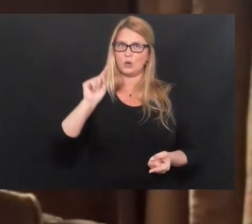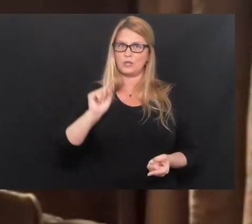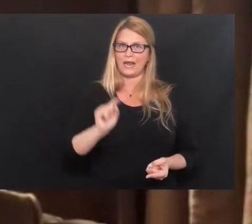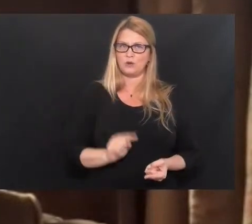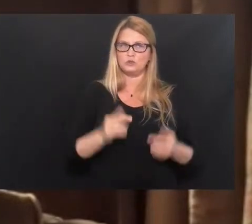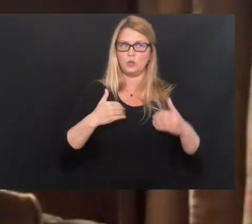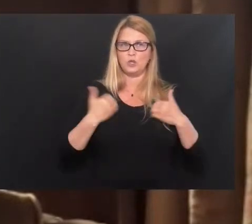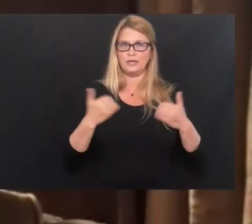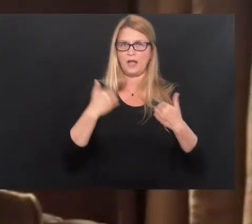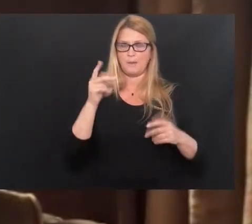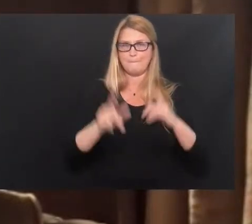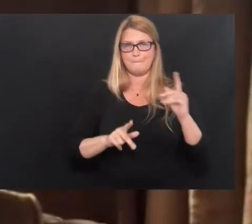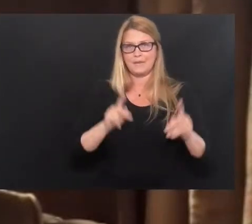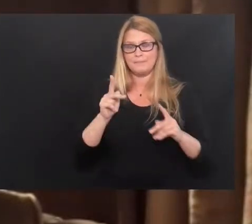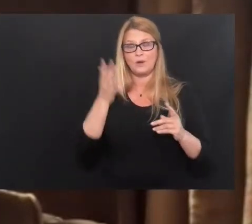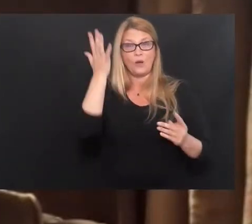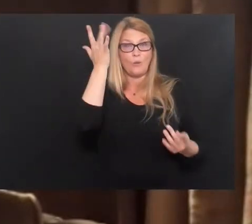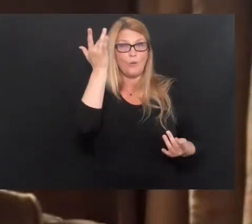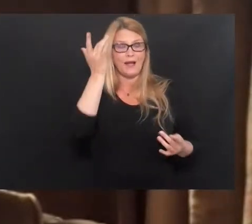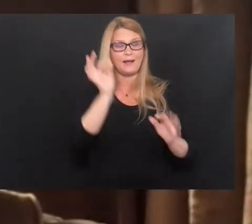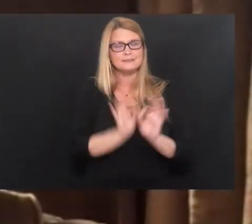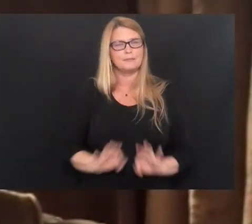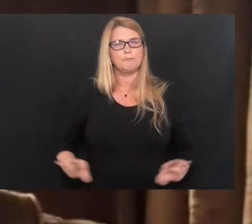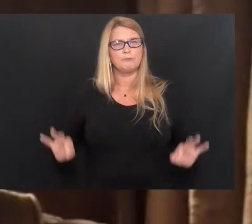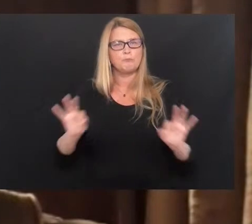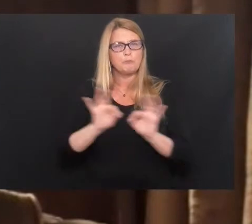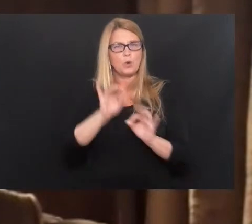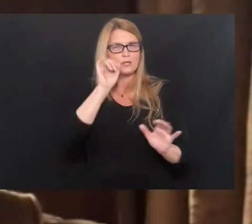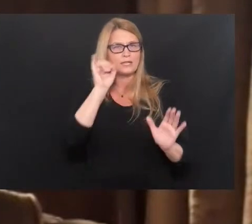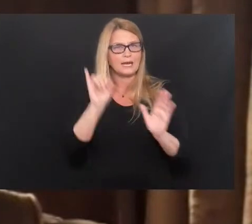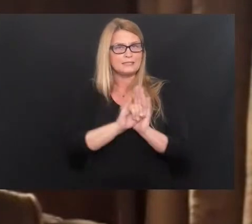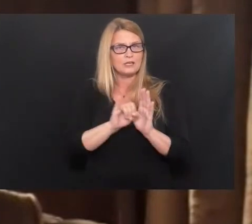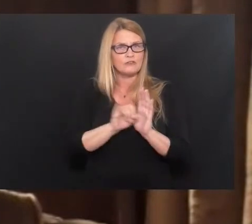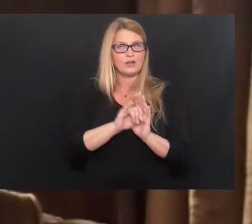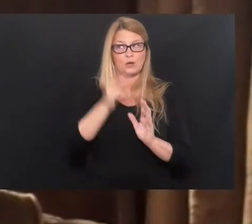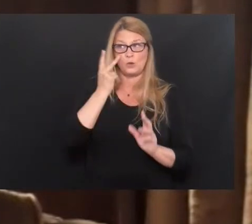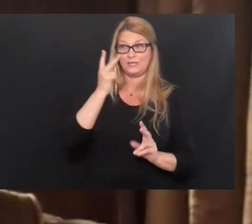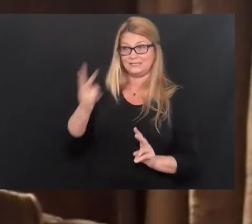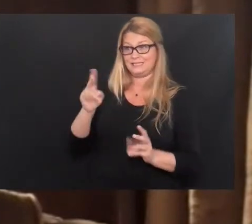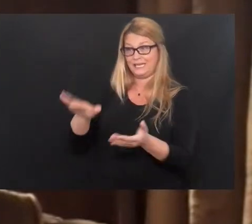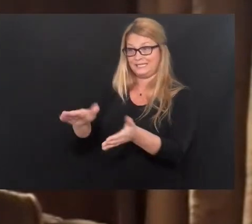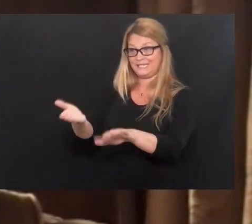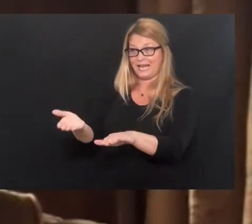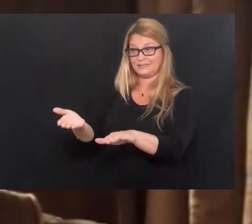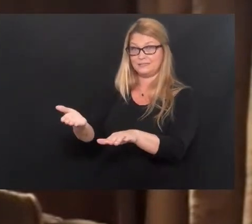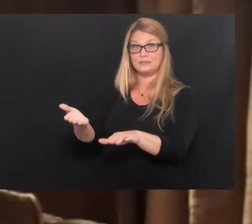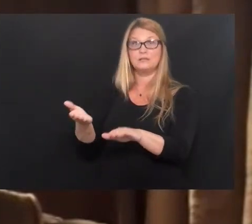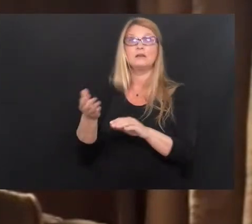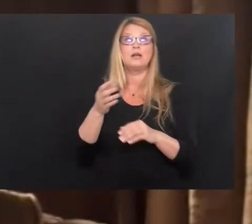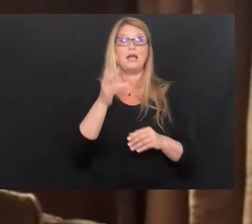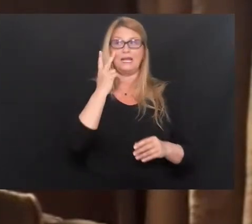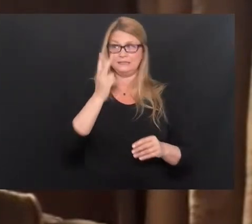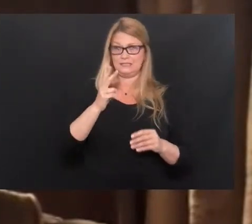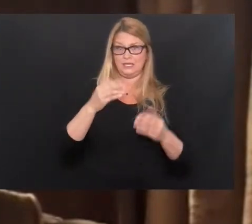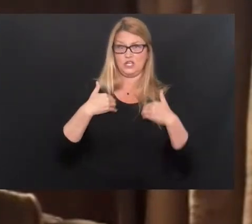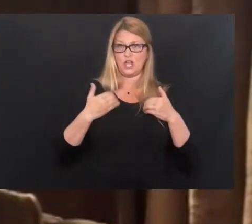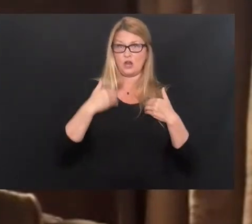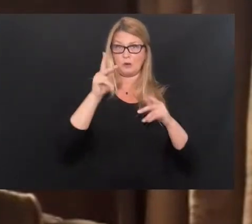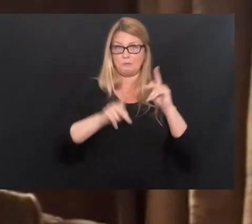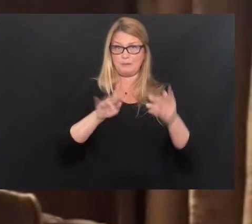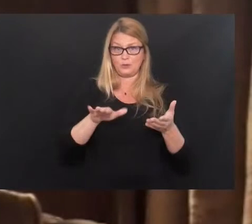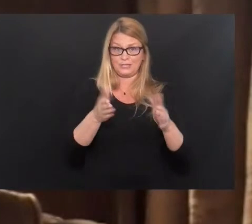people. And I think it's important to recognize that when we look at our deaths, and we are looking at the deaths of younger people, the